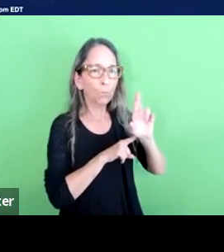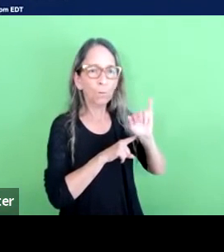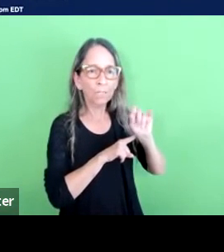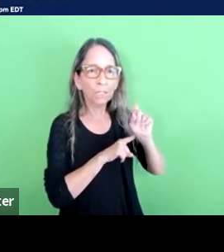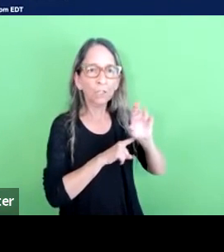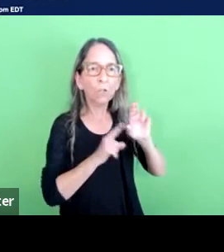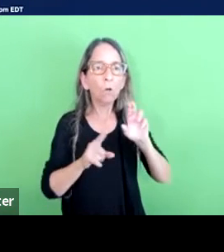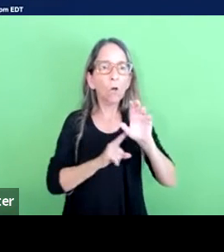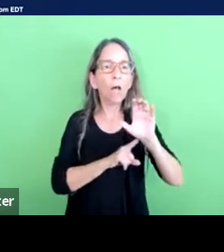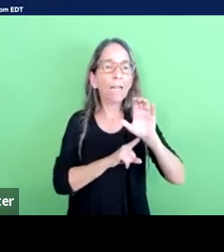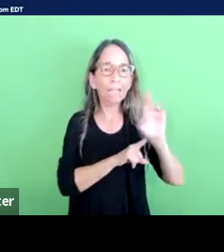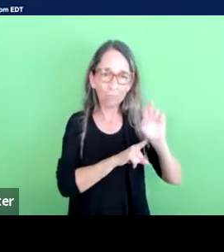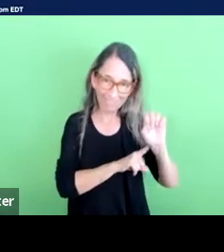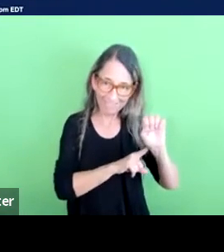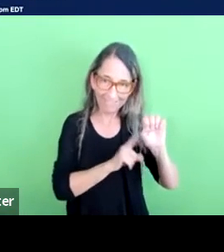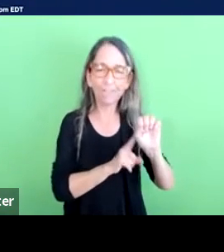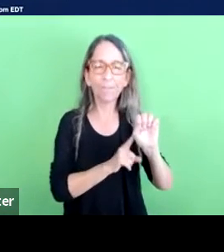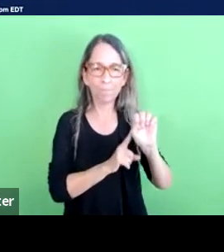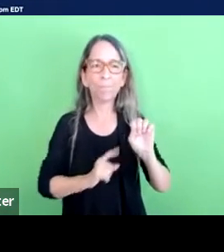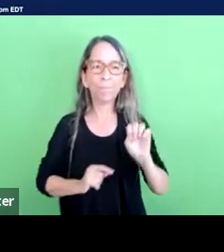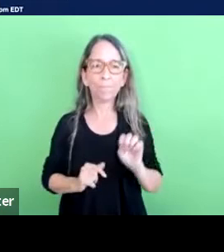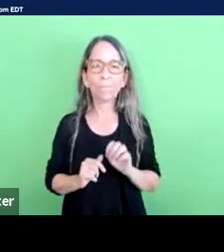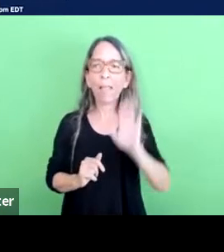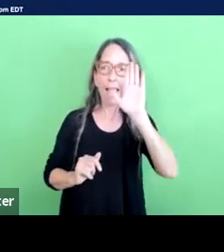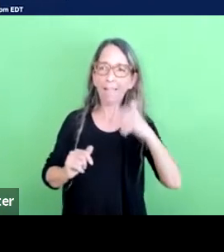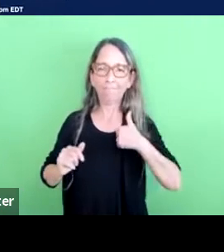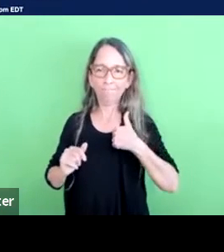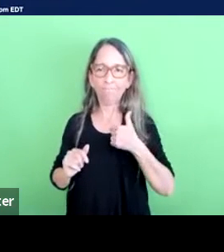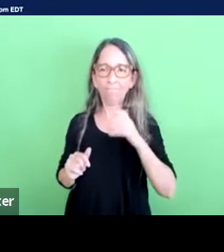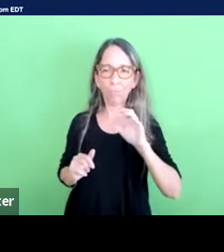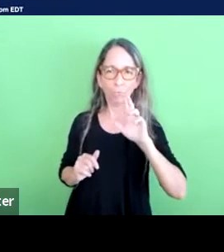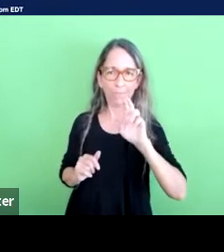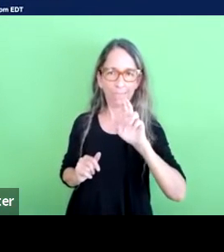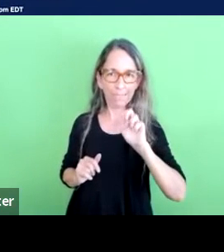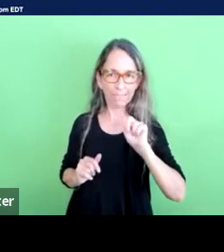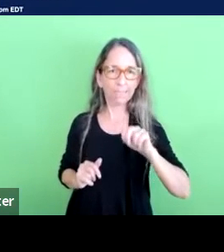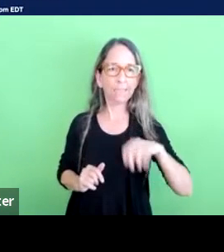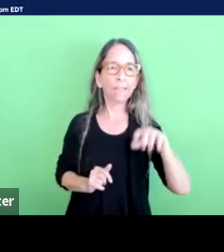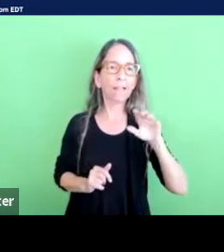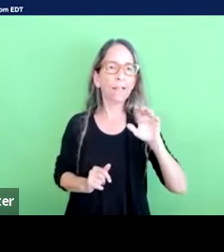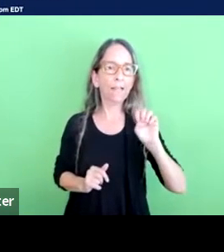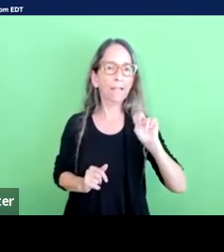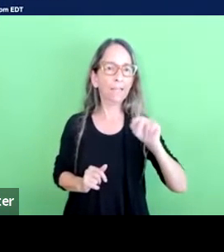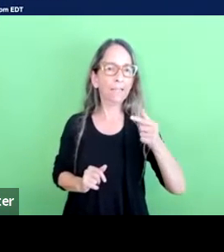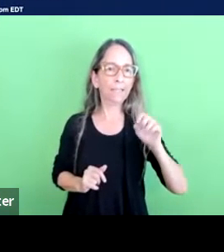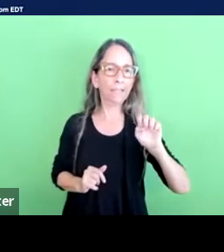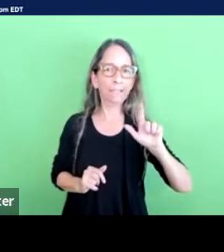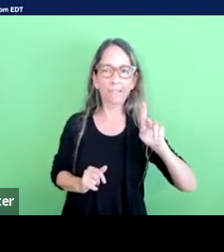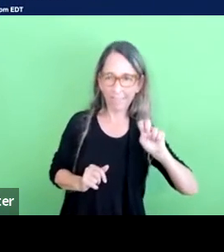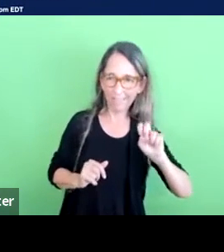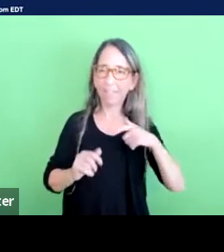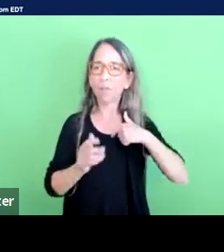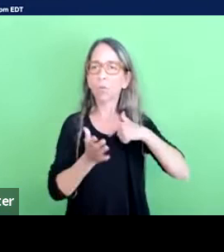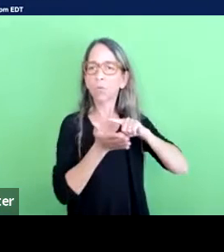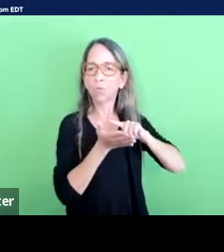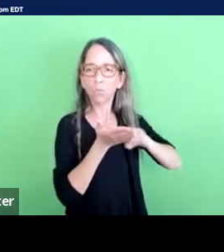Hi, everybody. I'm Cree Engelke. I'm the Director of Linguistic Research for Ultratec Incorporated. We're the makers